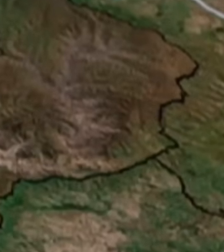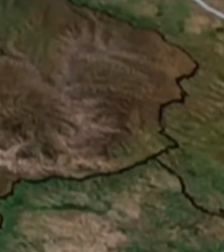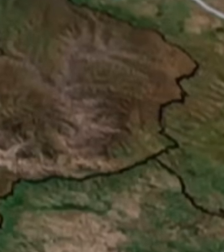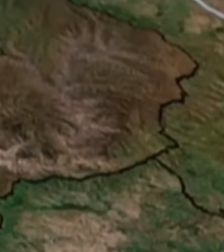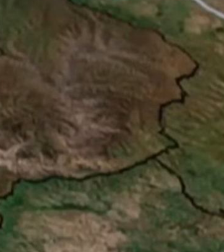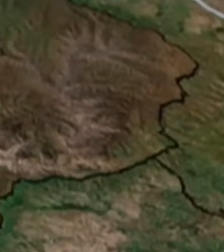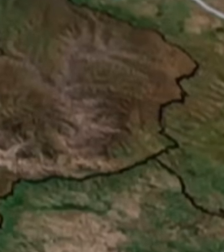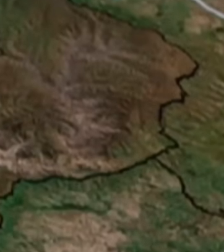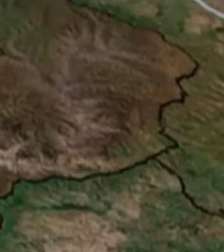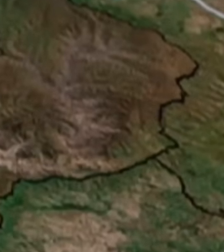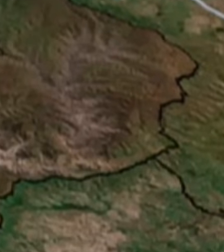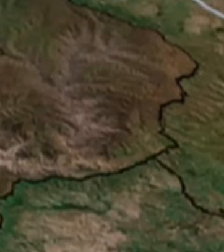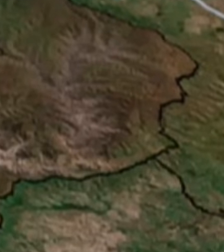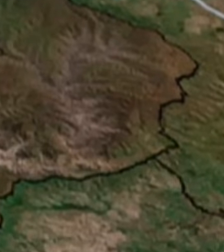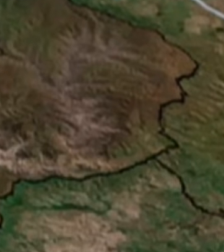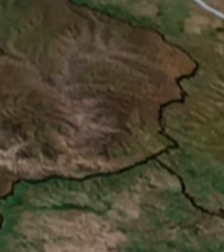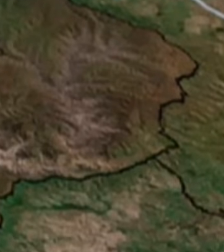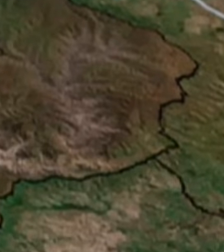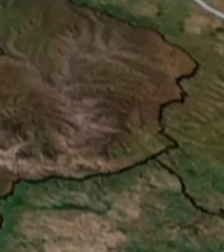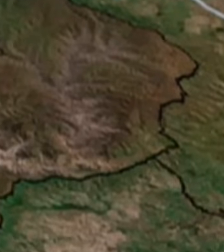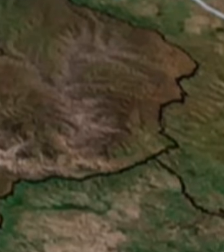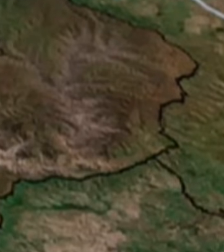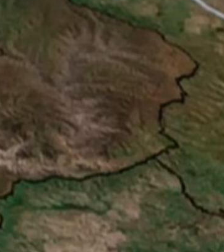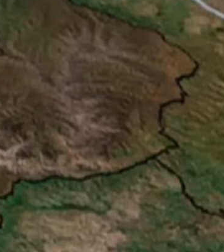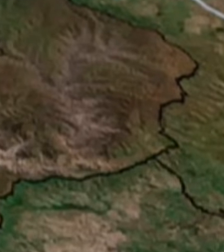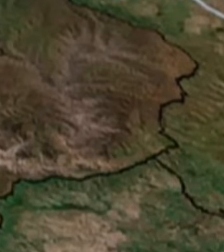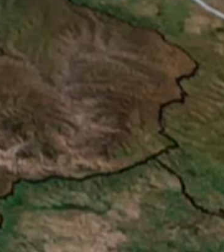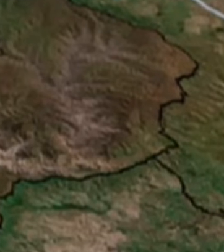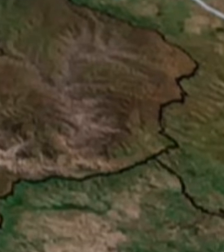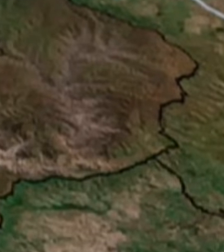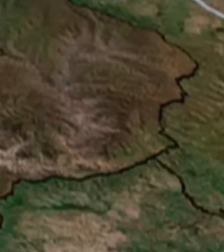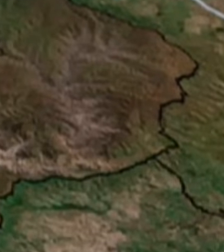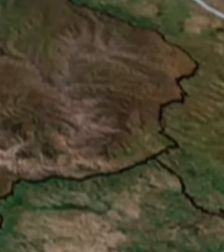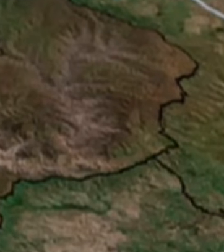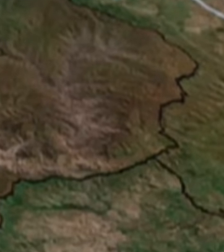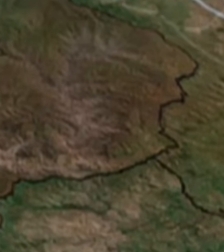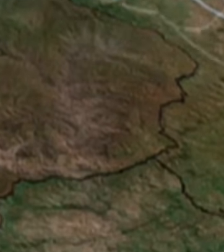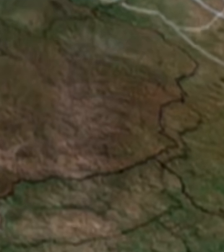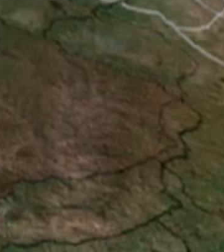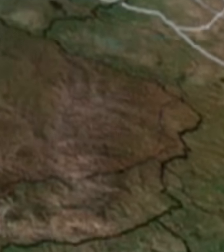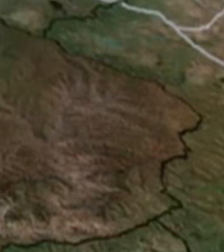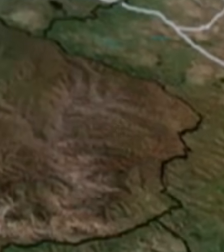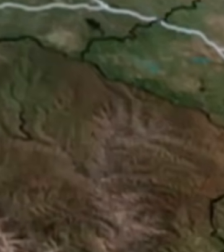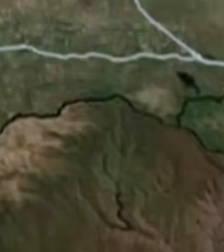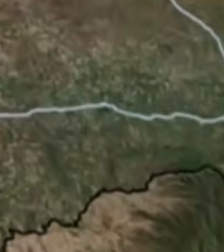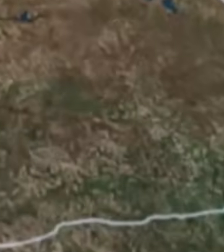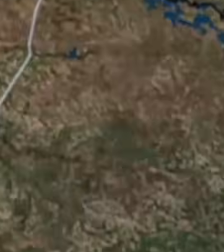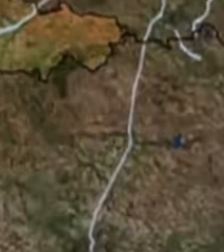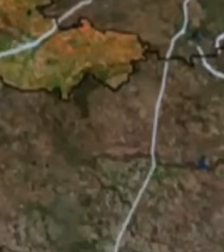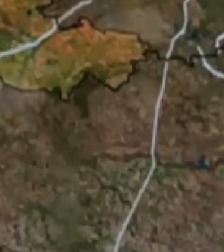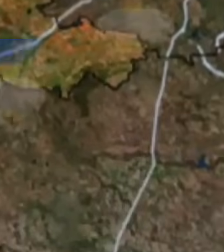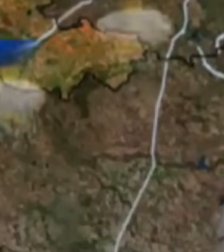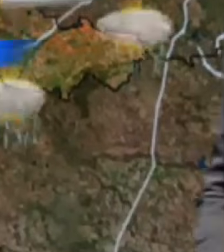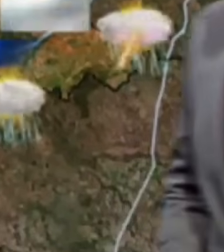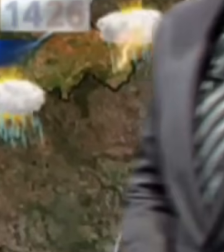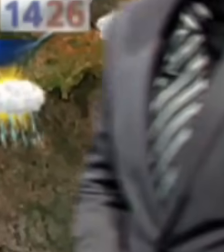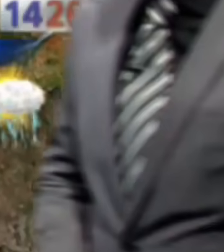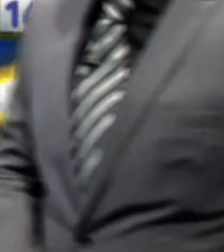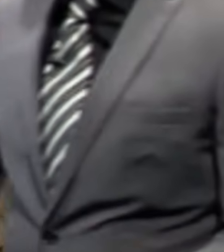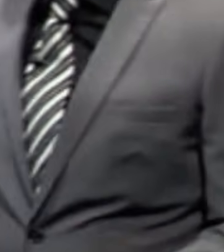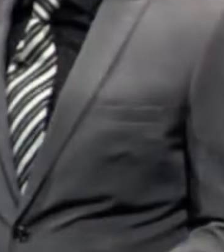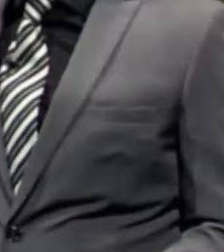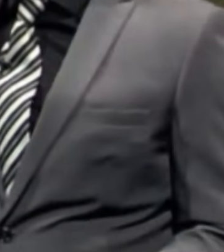Sosol Setsexvalo hona ka haro welcome ho tlokomela fela ho tla hlo chase fela hating ana tse sentse re shebile hona ka Bloemfontein Masokolareng le teng o tla hlo se fela